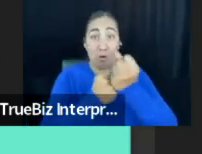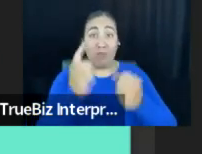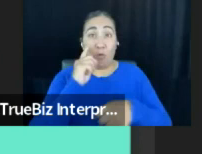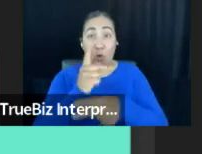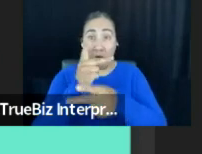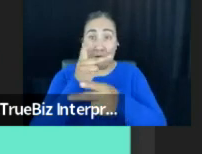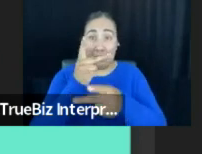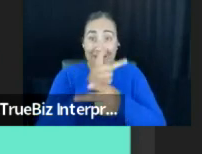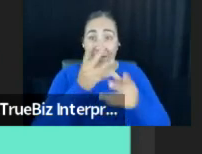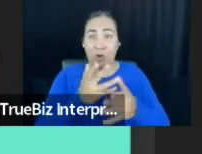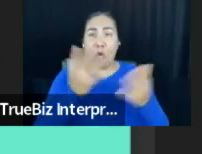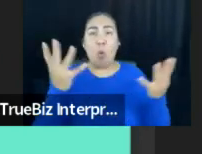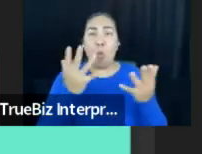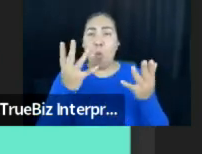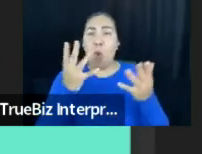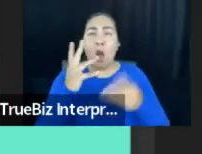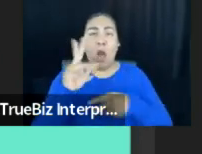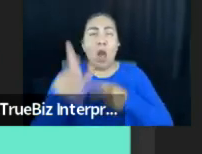want from your